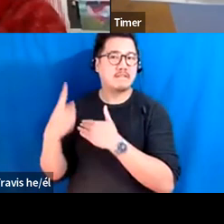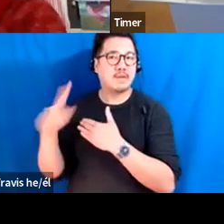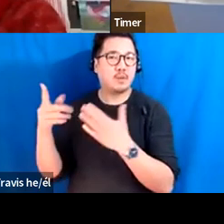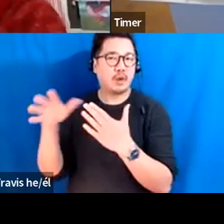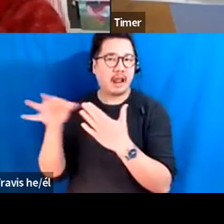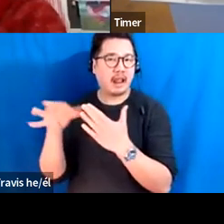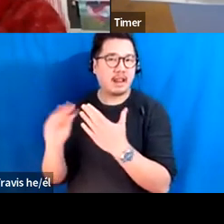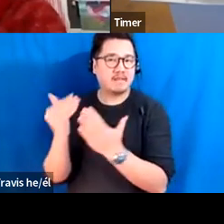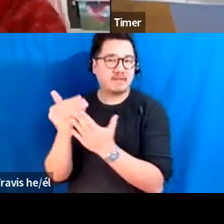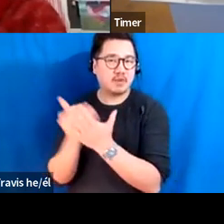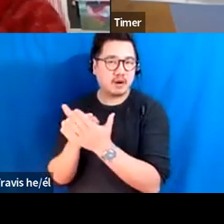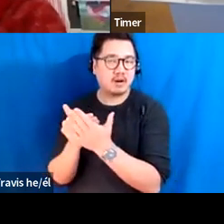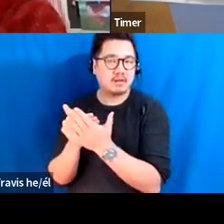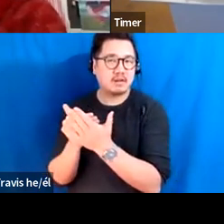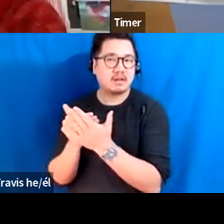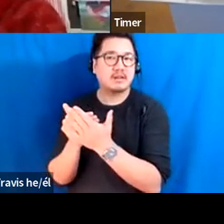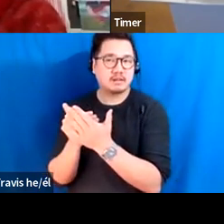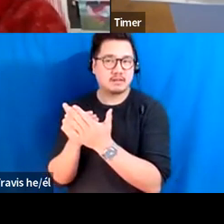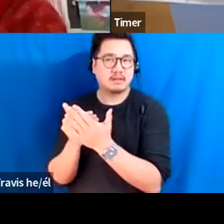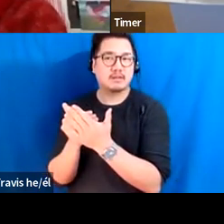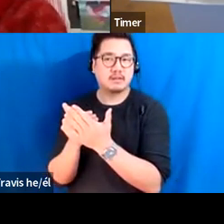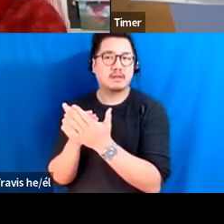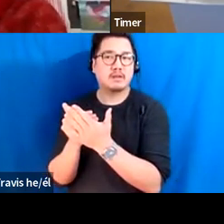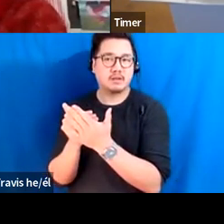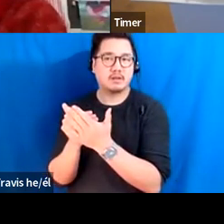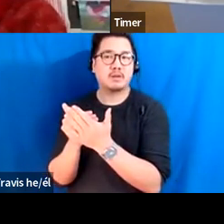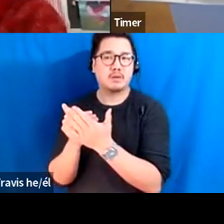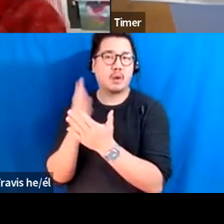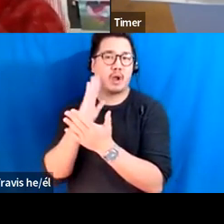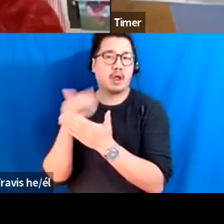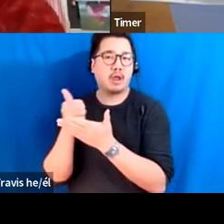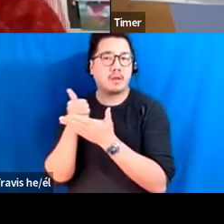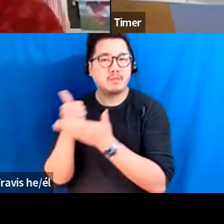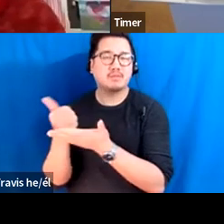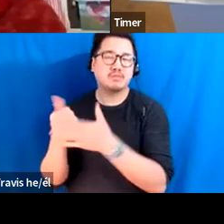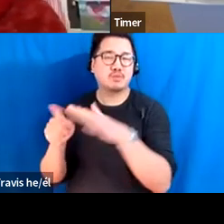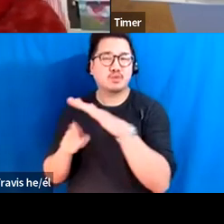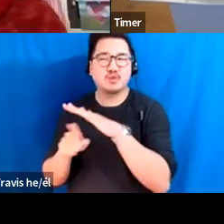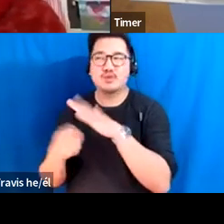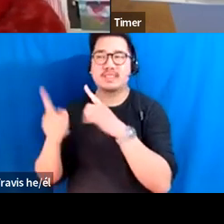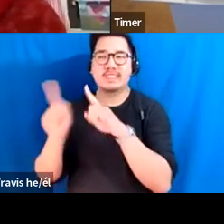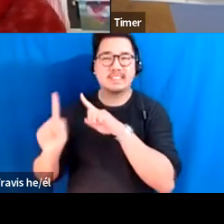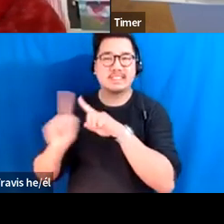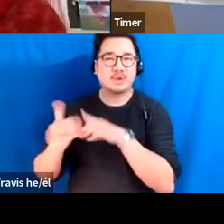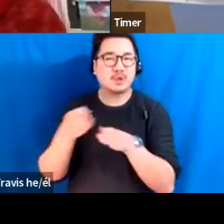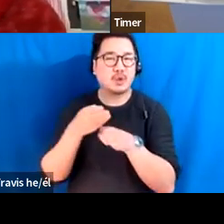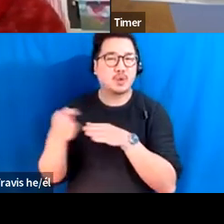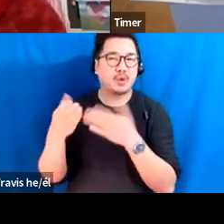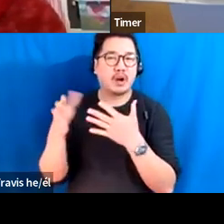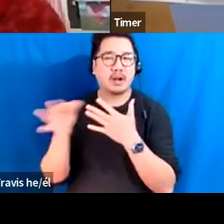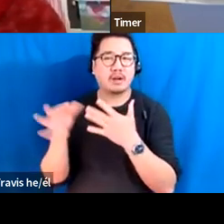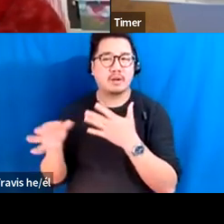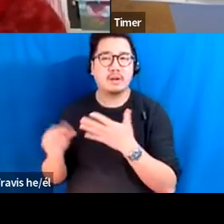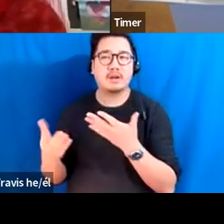opportunities that would guide them to exploratory career pathways more rigorous